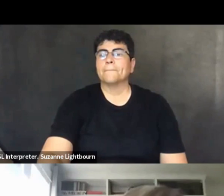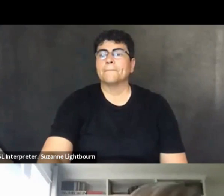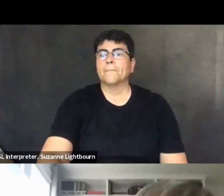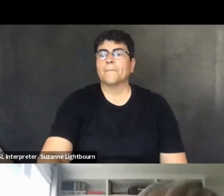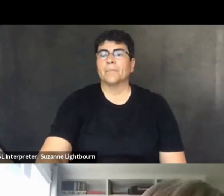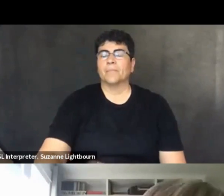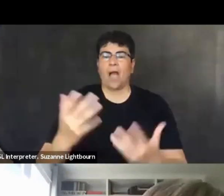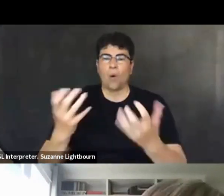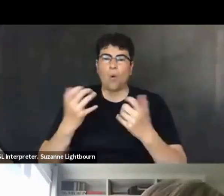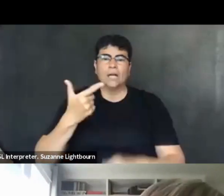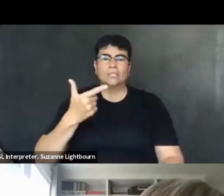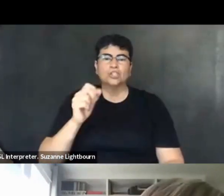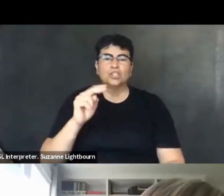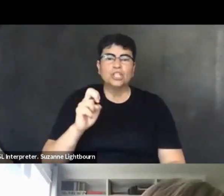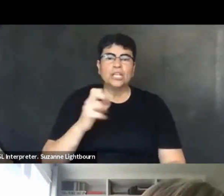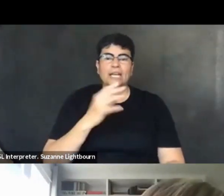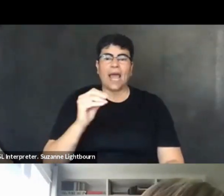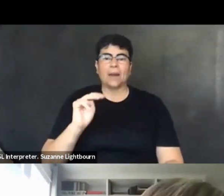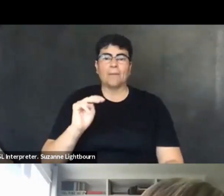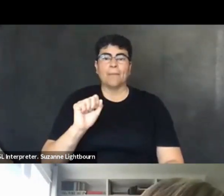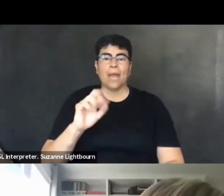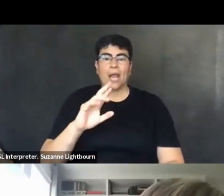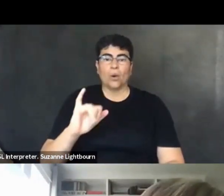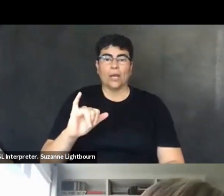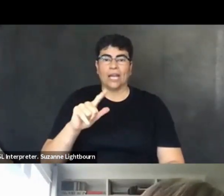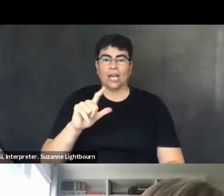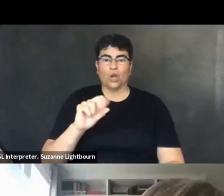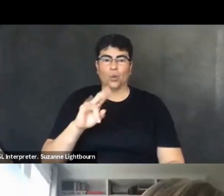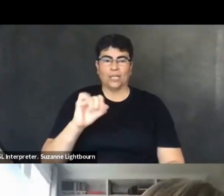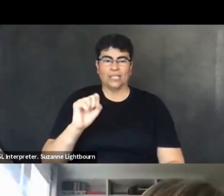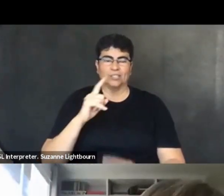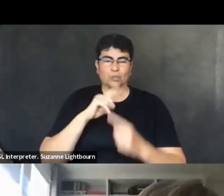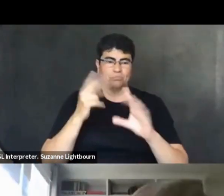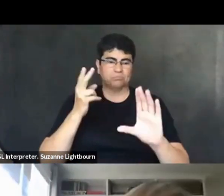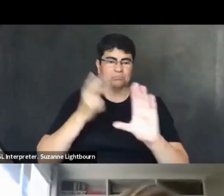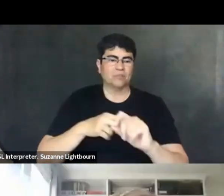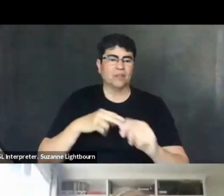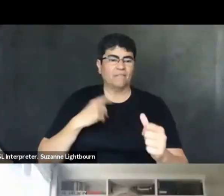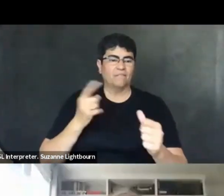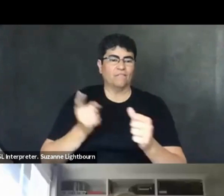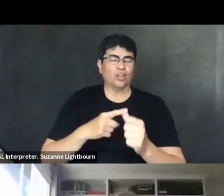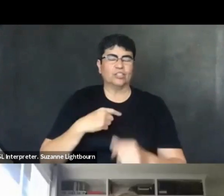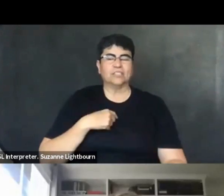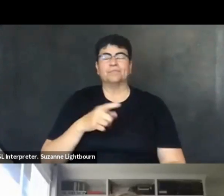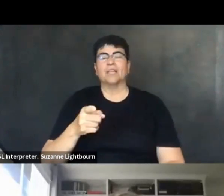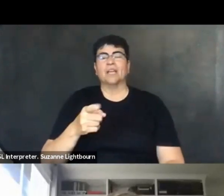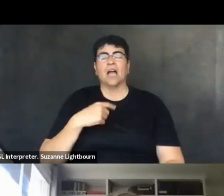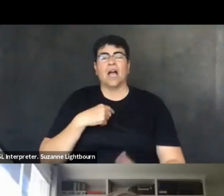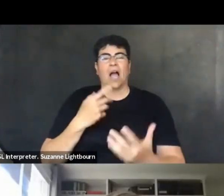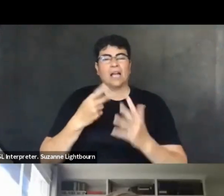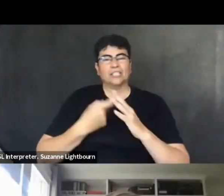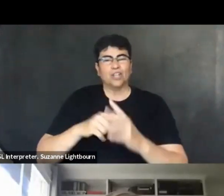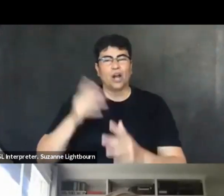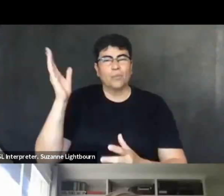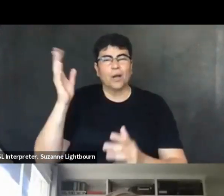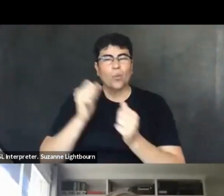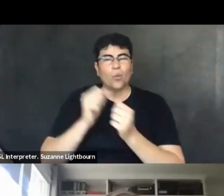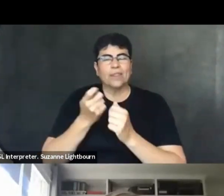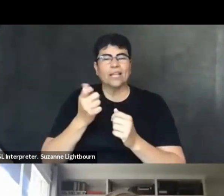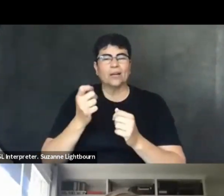to also pipe in here. So I started our presentation with a little bit of